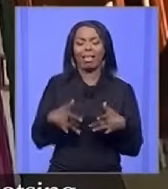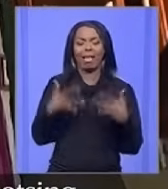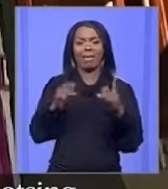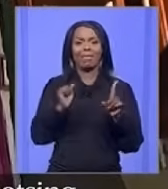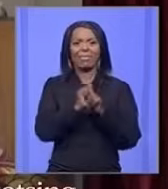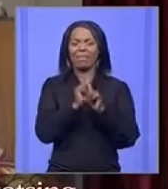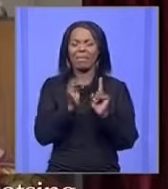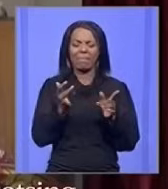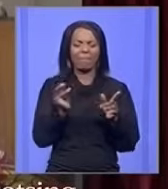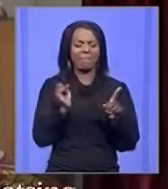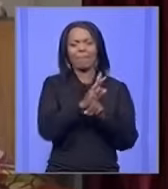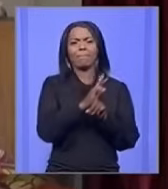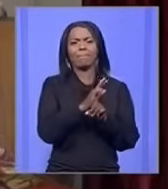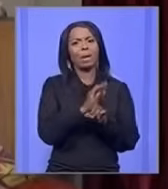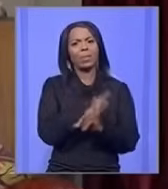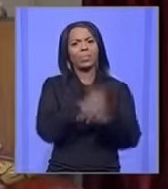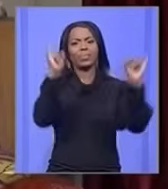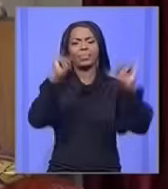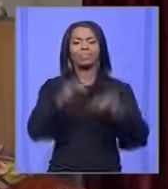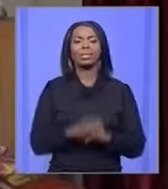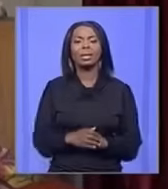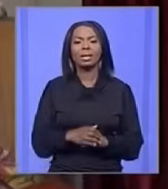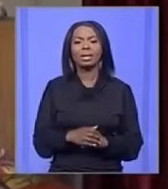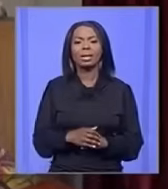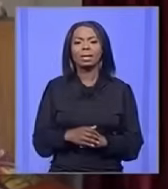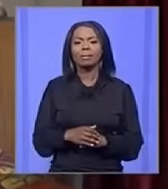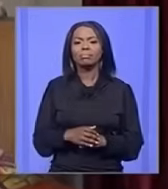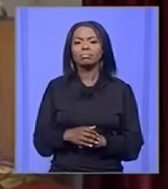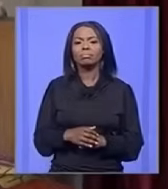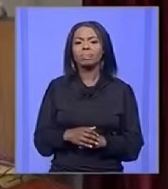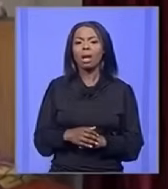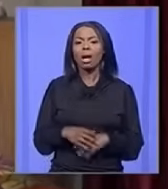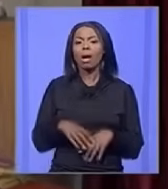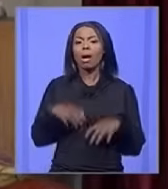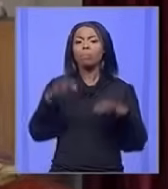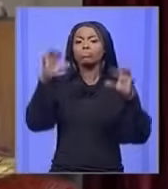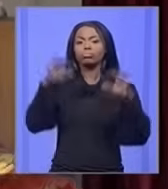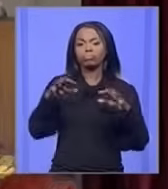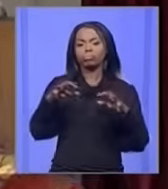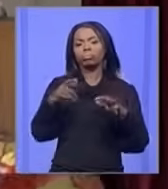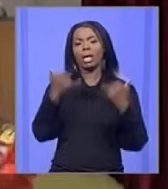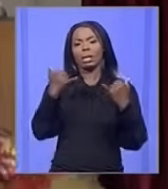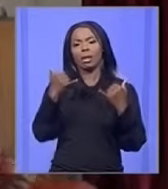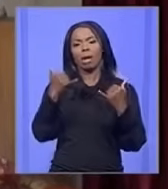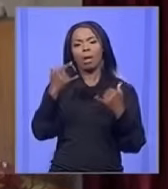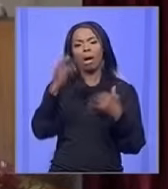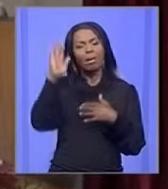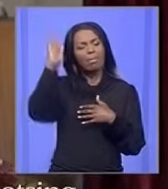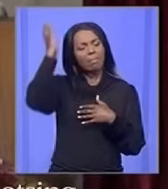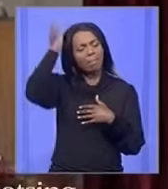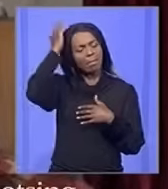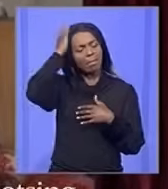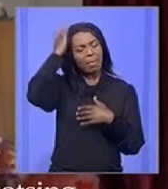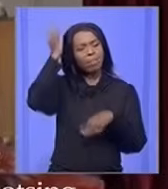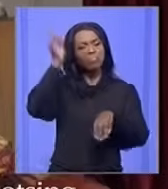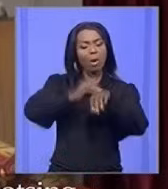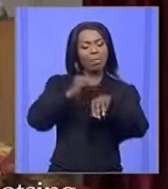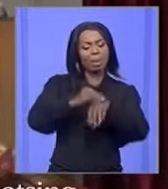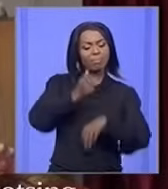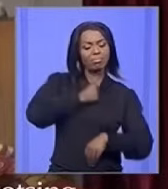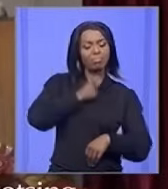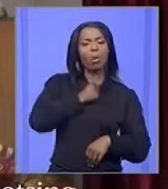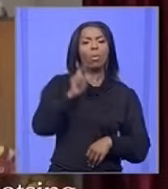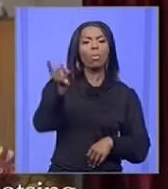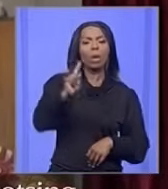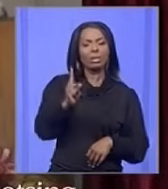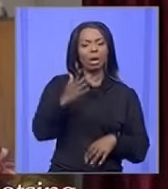La yana cortas la taislangan ko Probleem. Ore ke palla